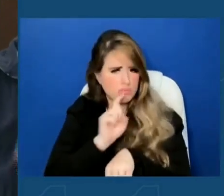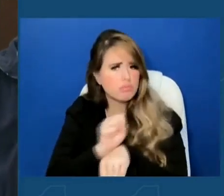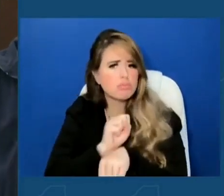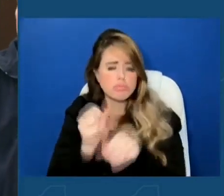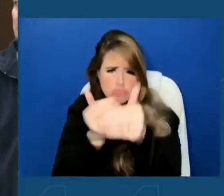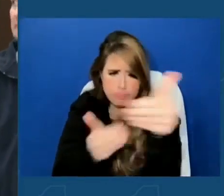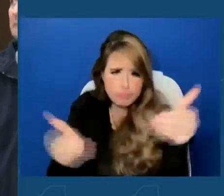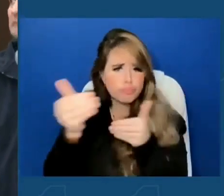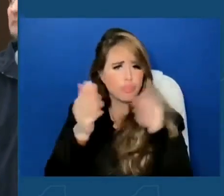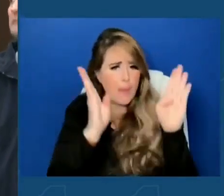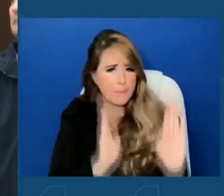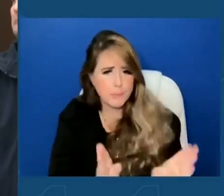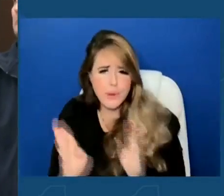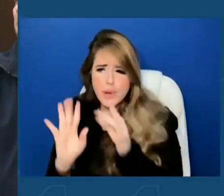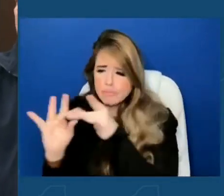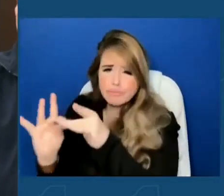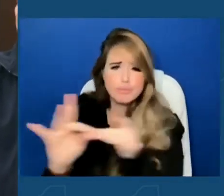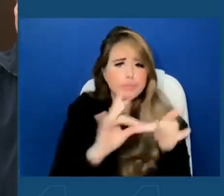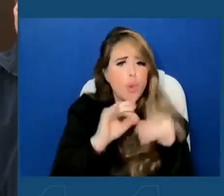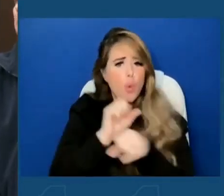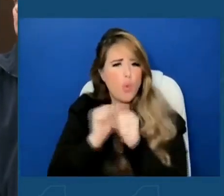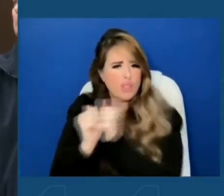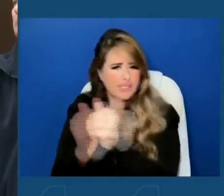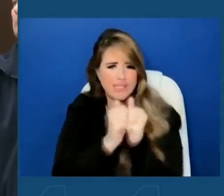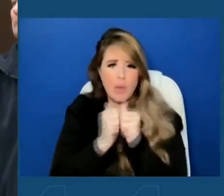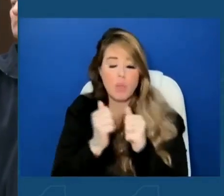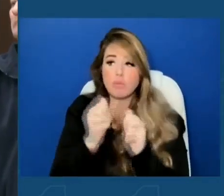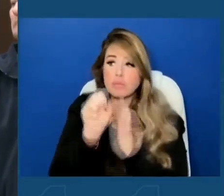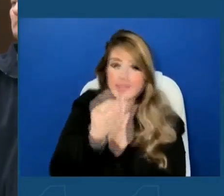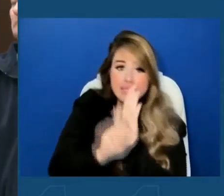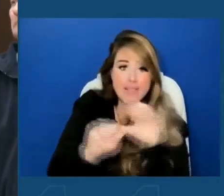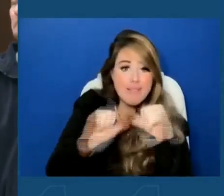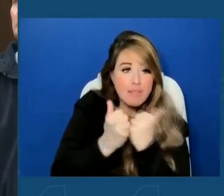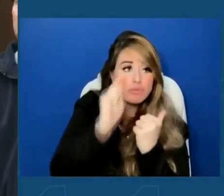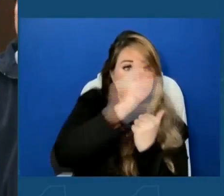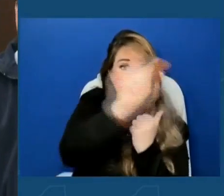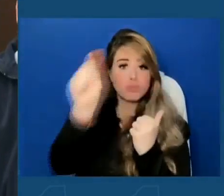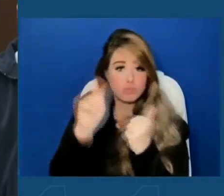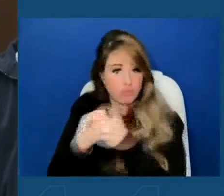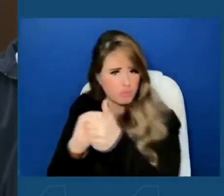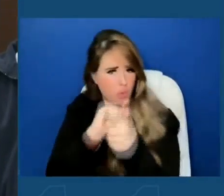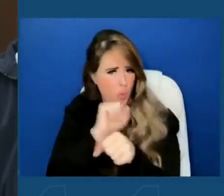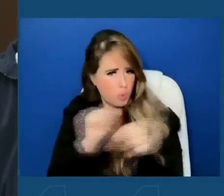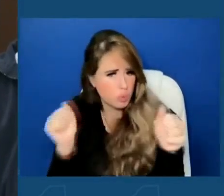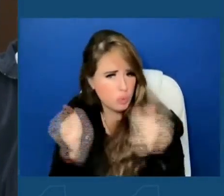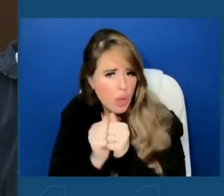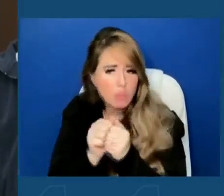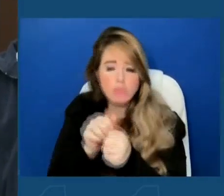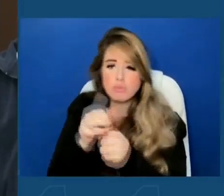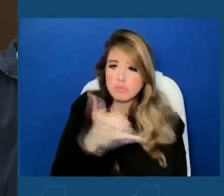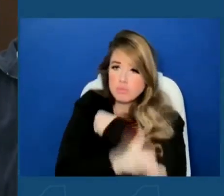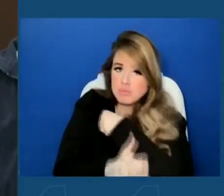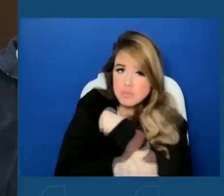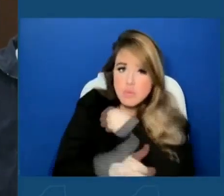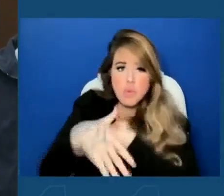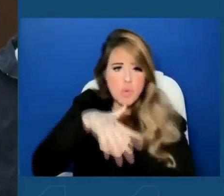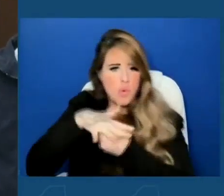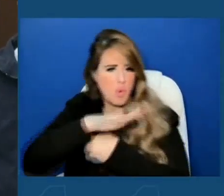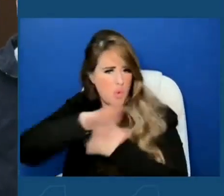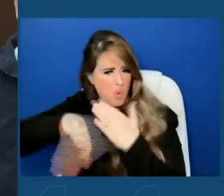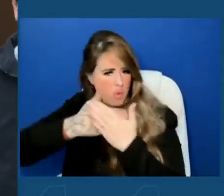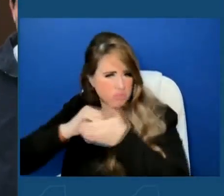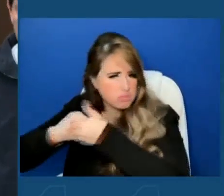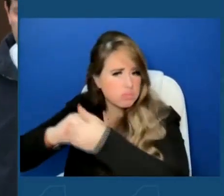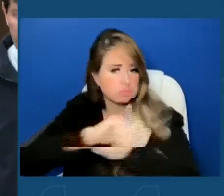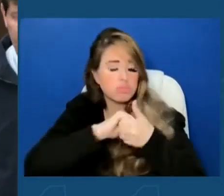advance. We coordinate across state agencies with our county and our local partners. As the governor said, we open all of our stockpiles,